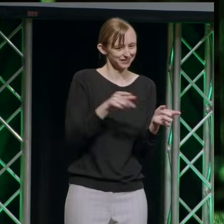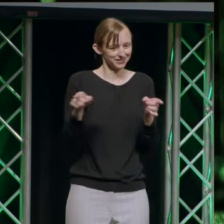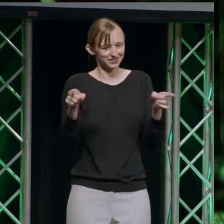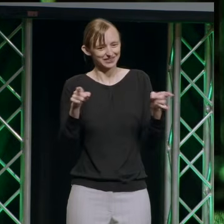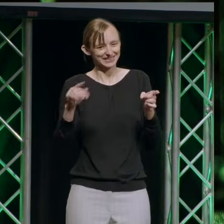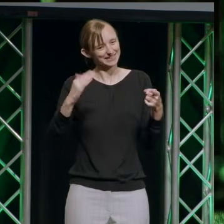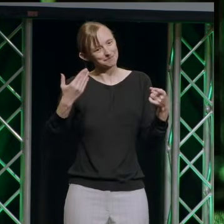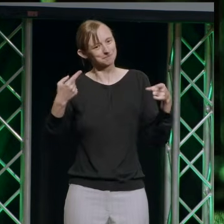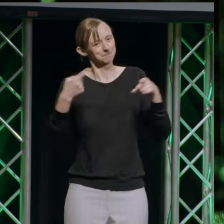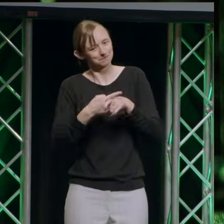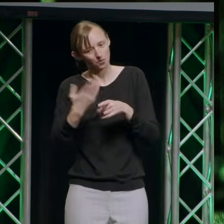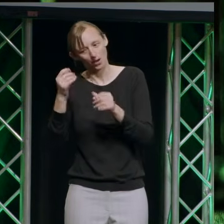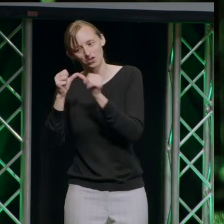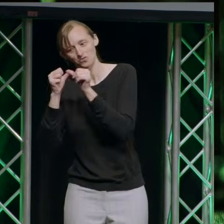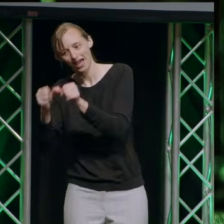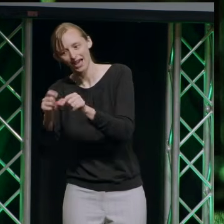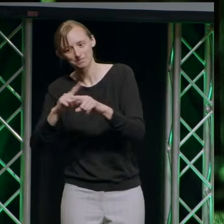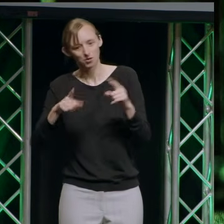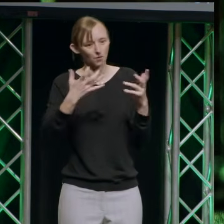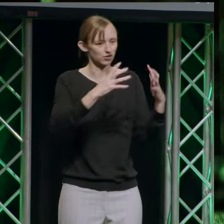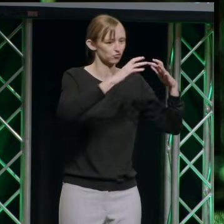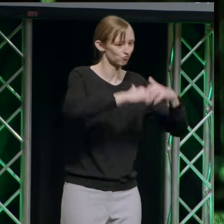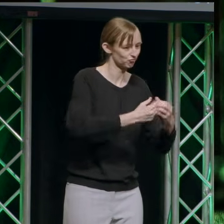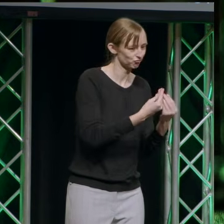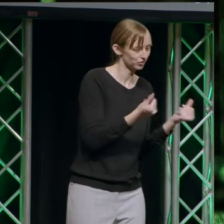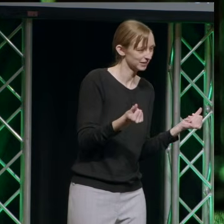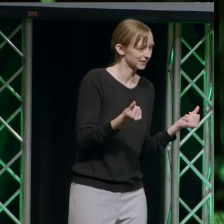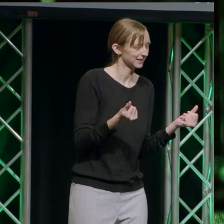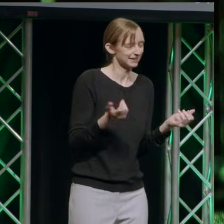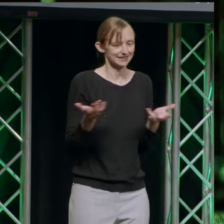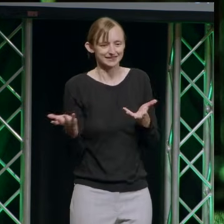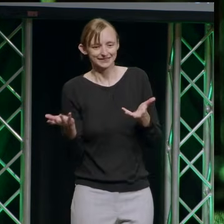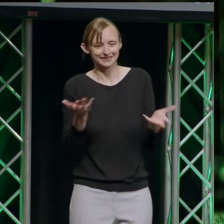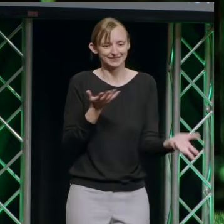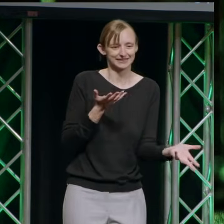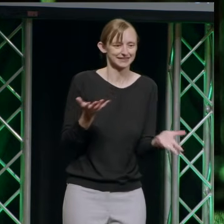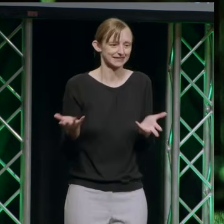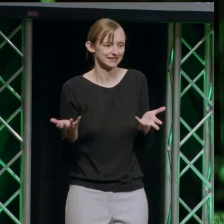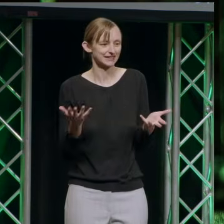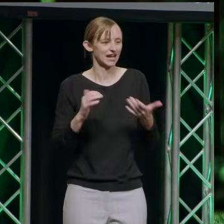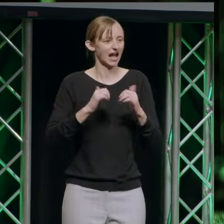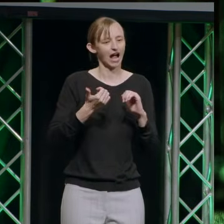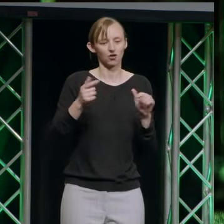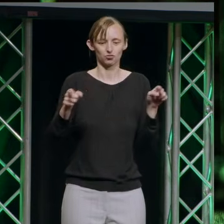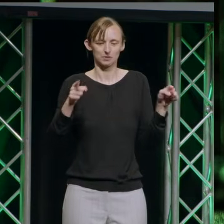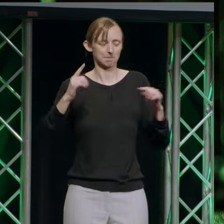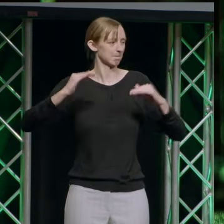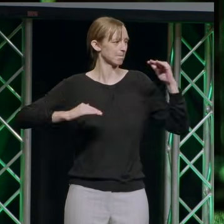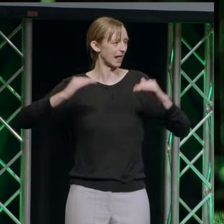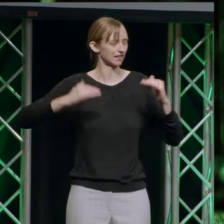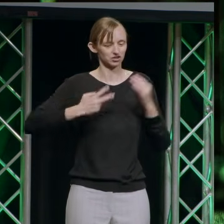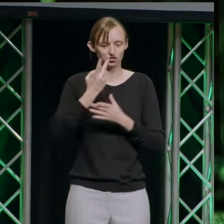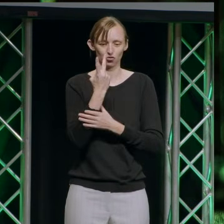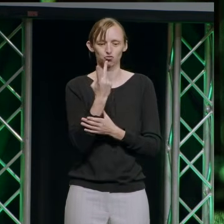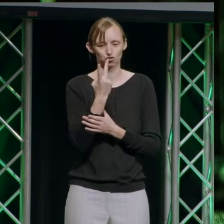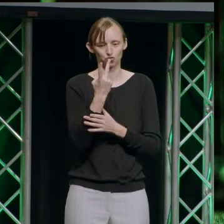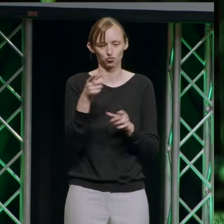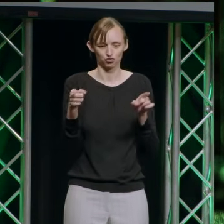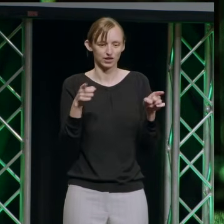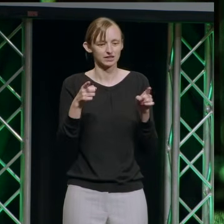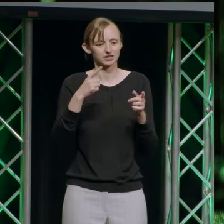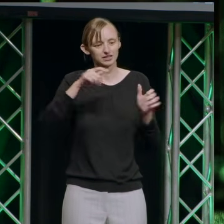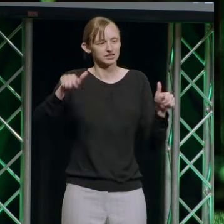conflict in some ways. And so whenever we take a decision, we're like, but this isn't, how do we weigh both those options? And that's kind of the big R&D